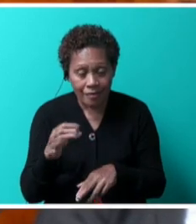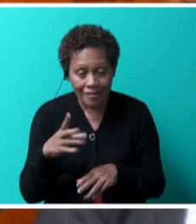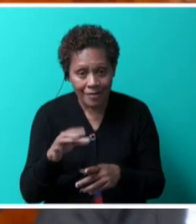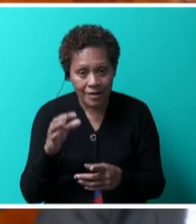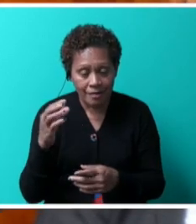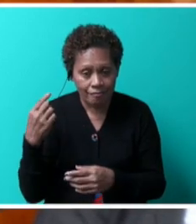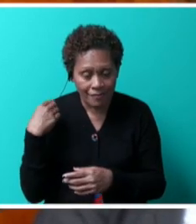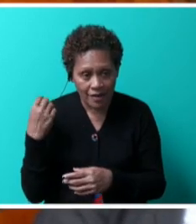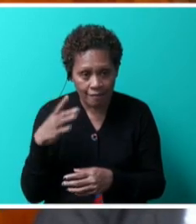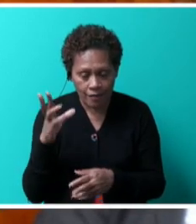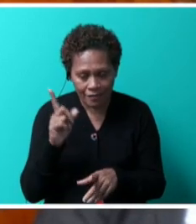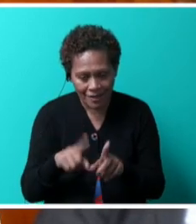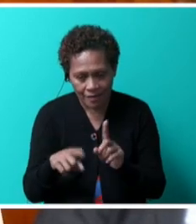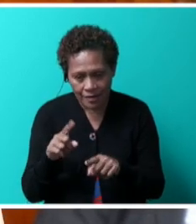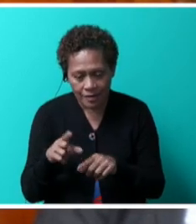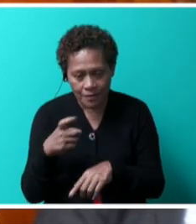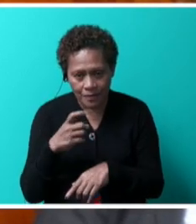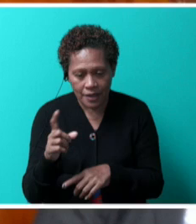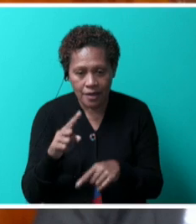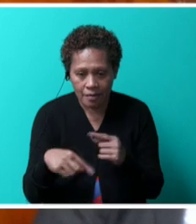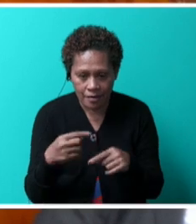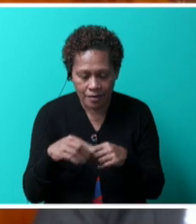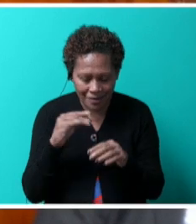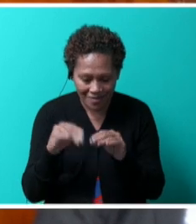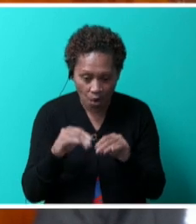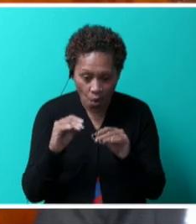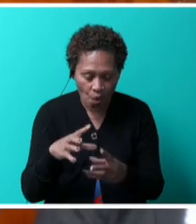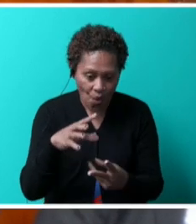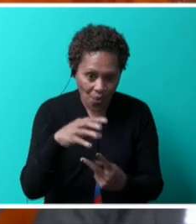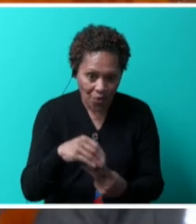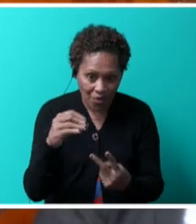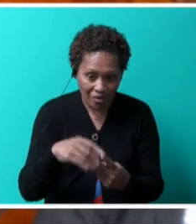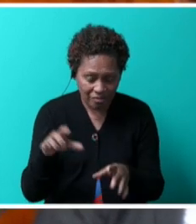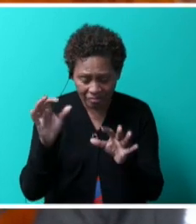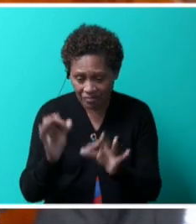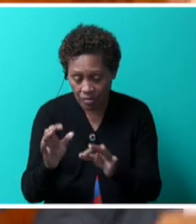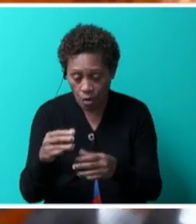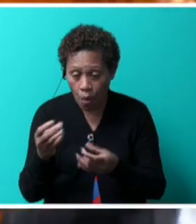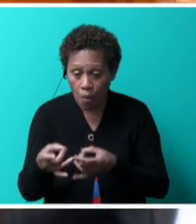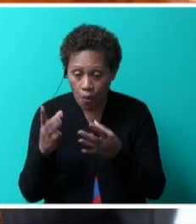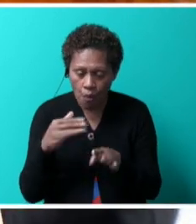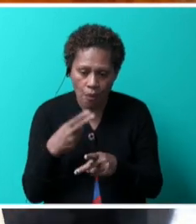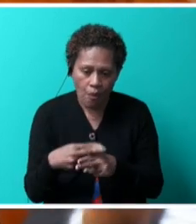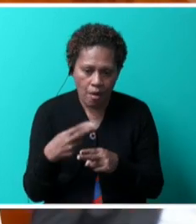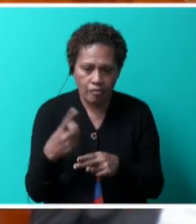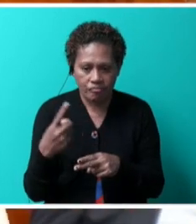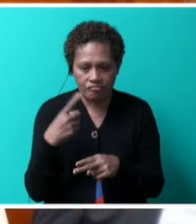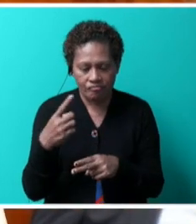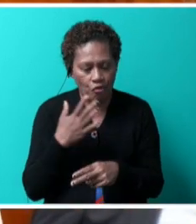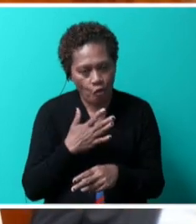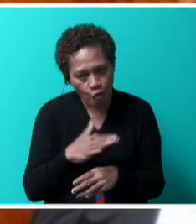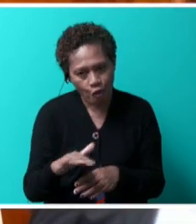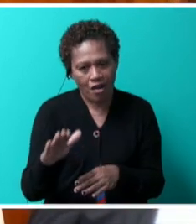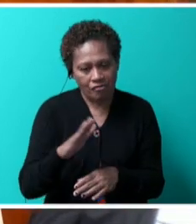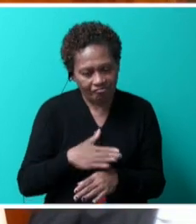the diversification is about offering choices, providing farmers who wish to take it up with alternative